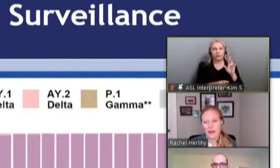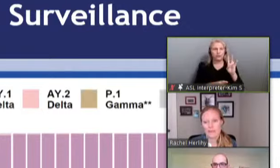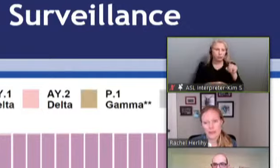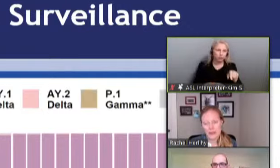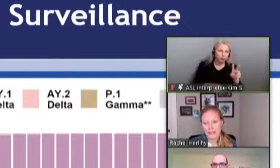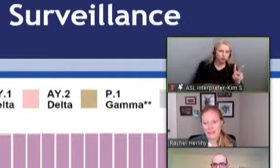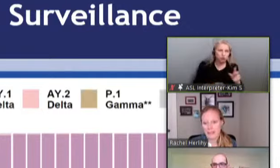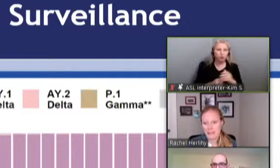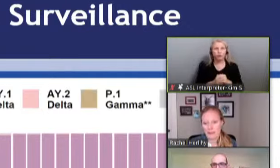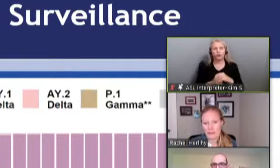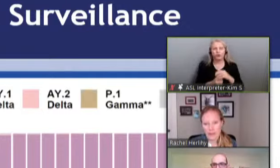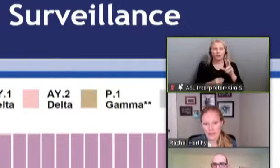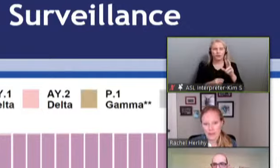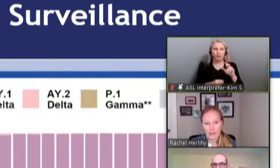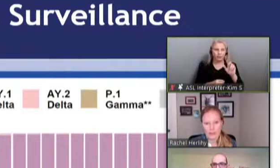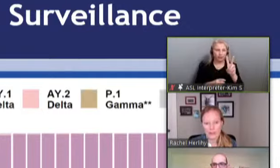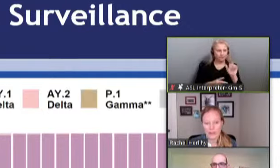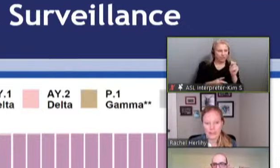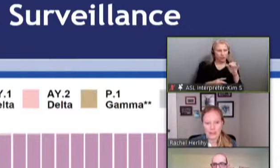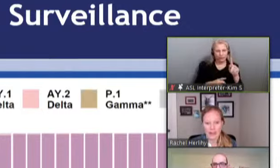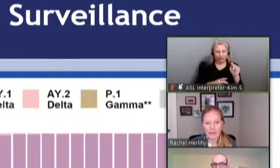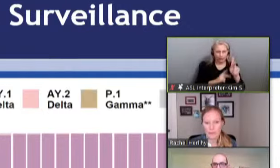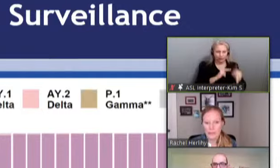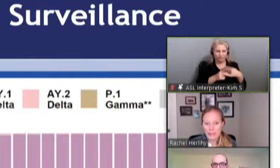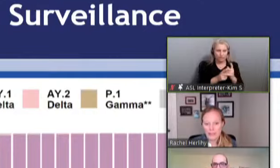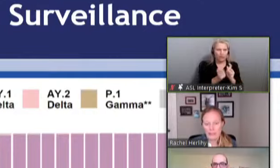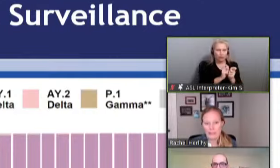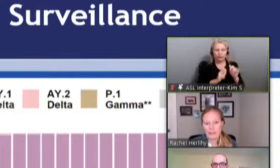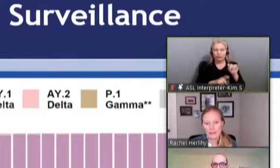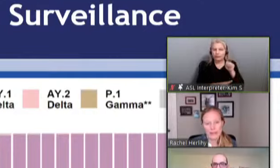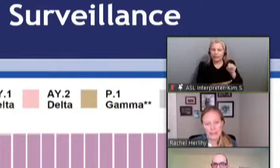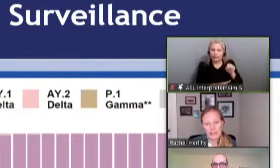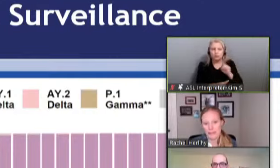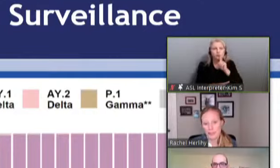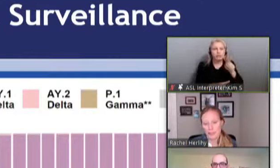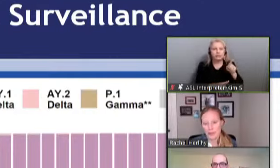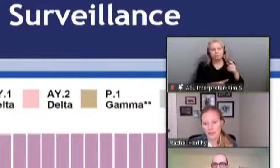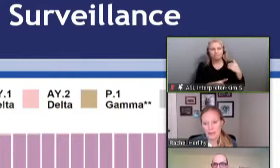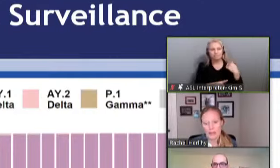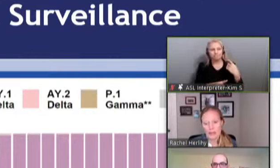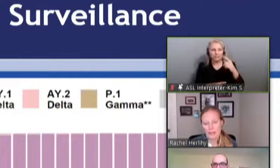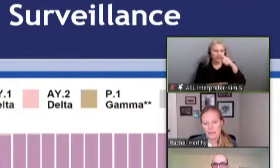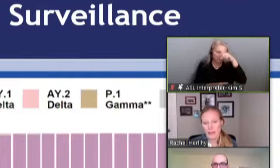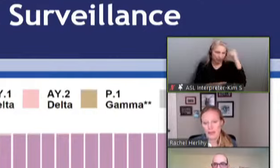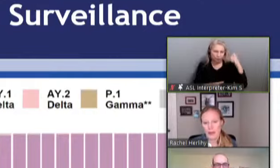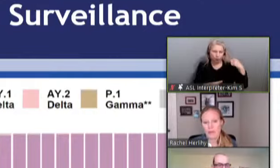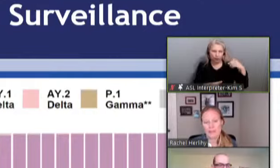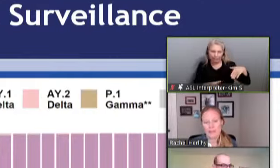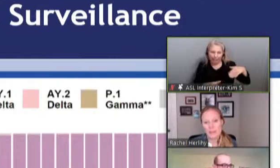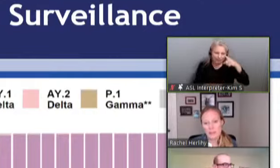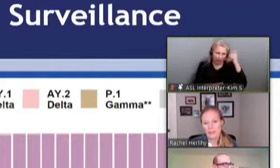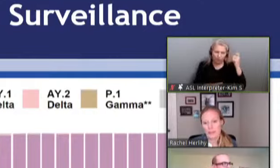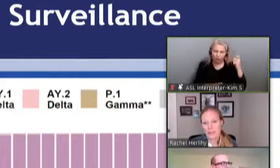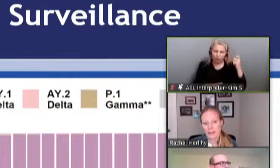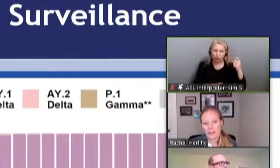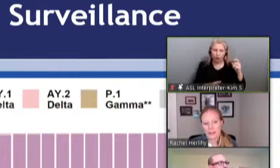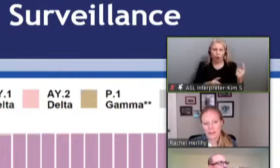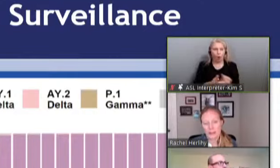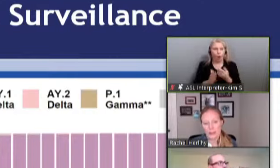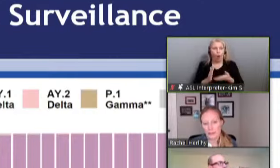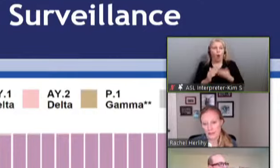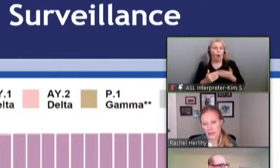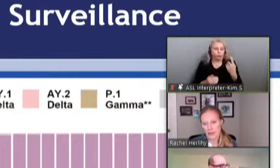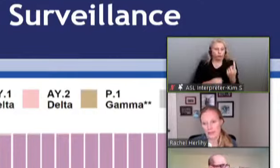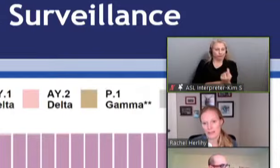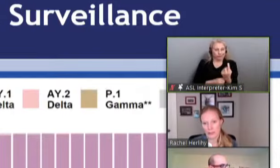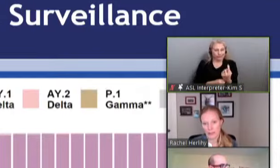B.1.617.2 variant is the Delta variant, and you can see that really since late in the summer, it's been almost exclusively